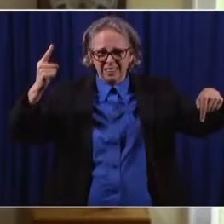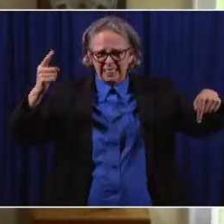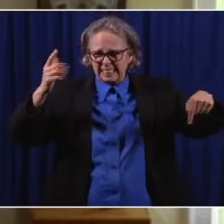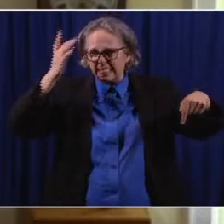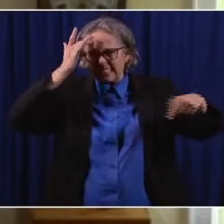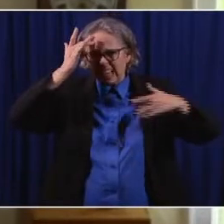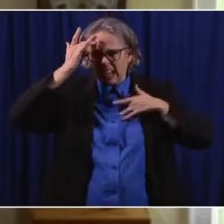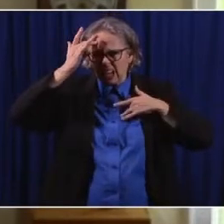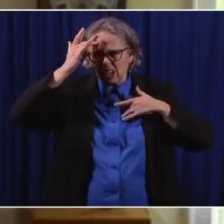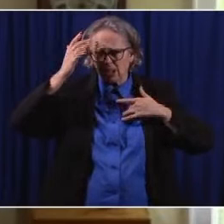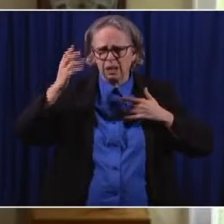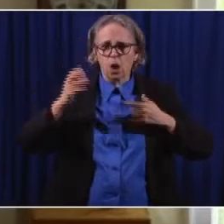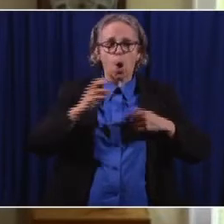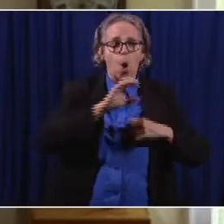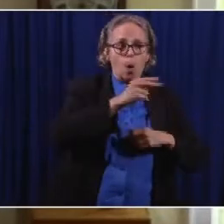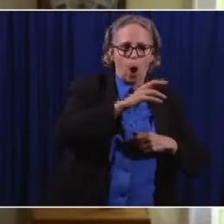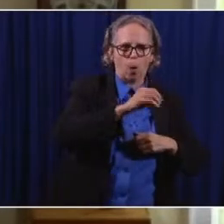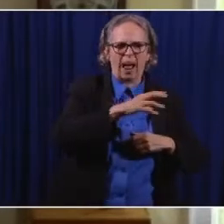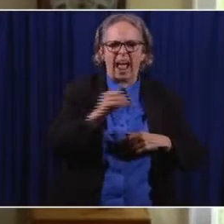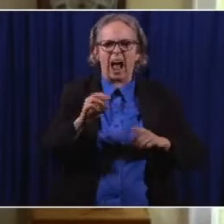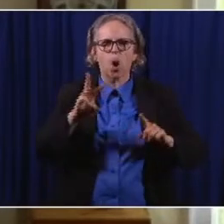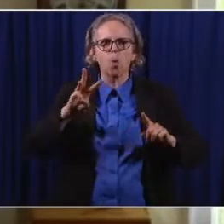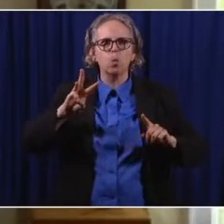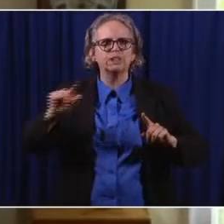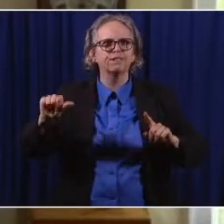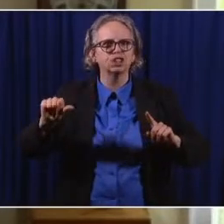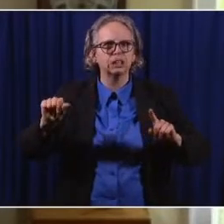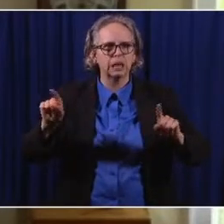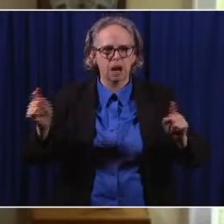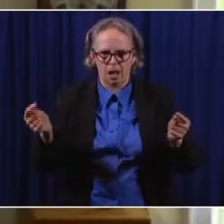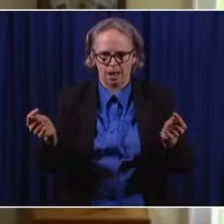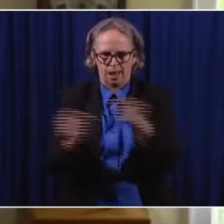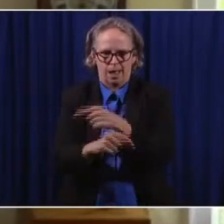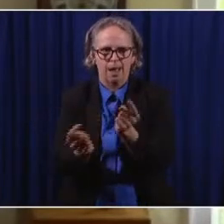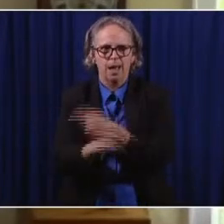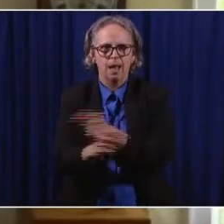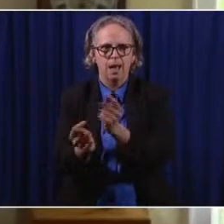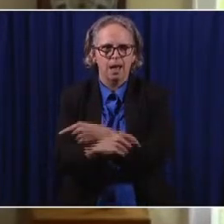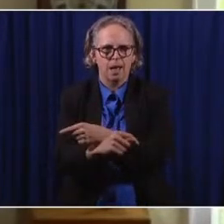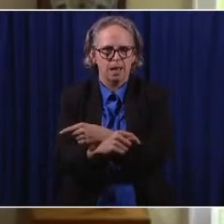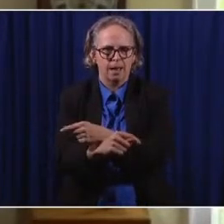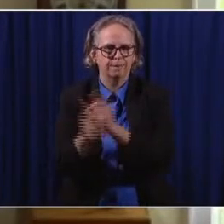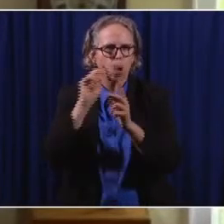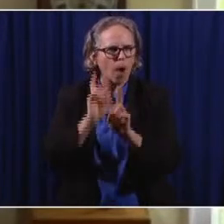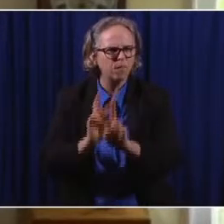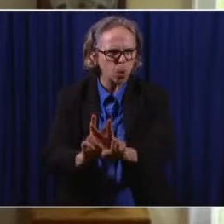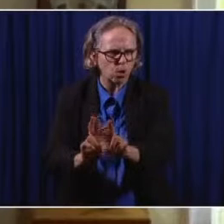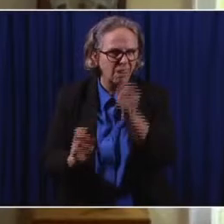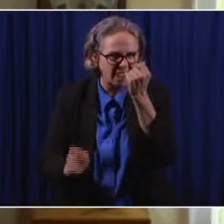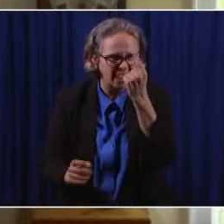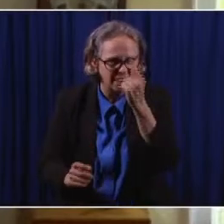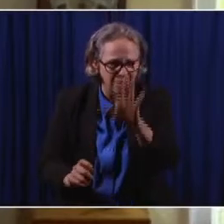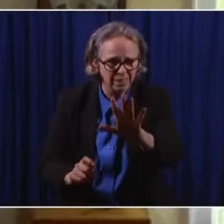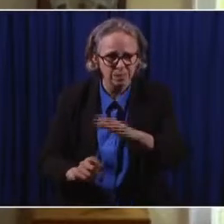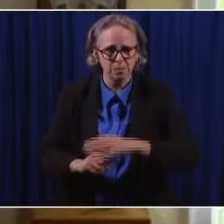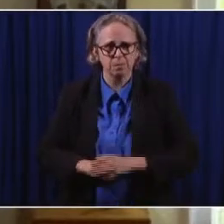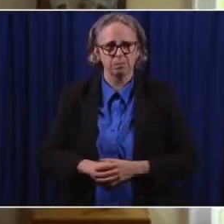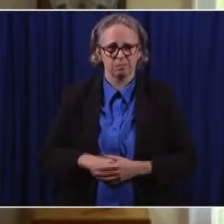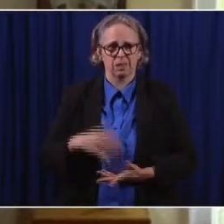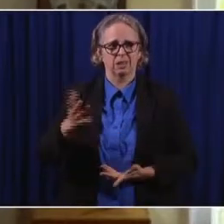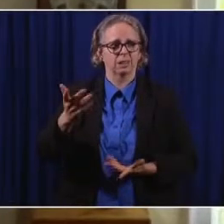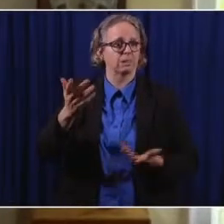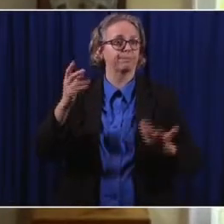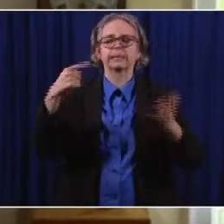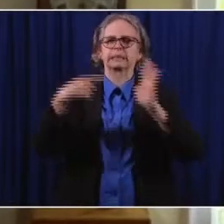volleyball players tested positive for COVID. A few of the players attended a large graduation party a couple of weeks before they